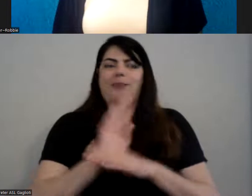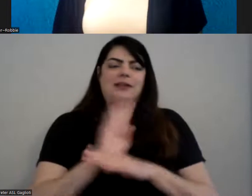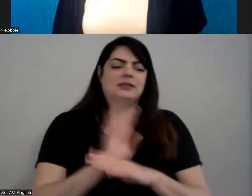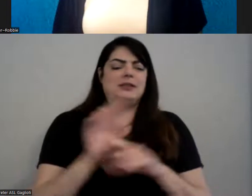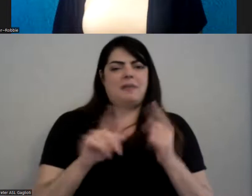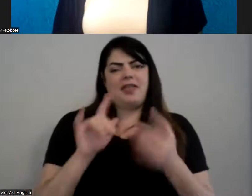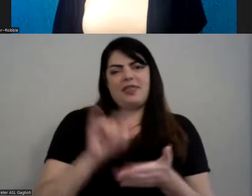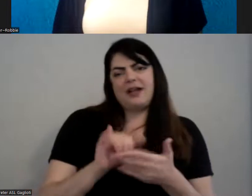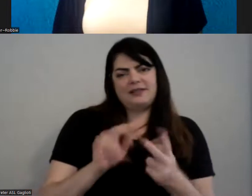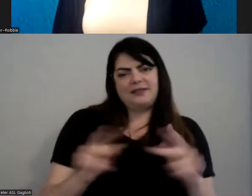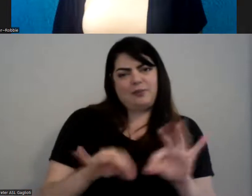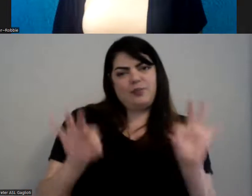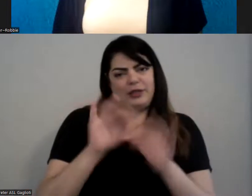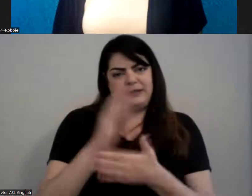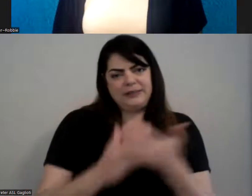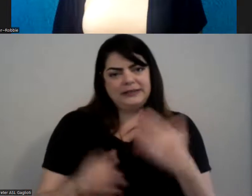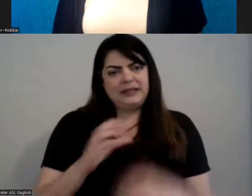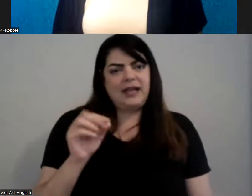free to share.